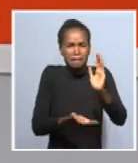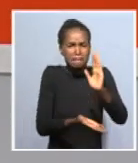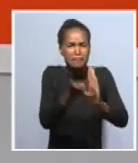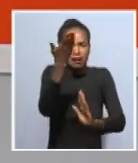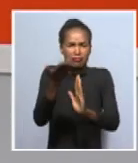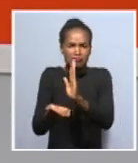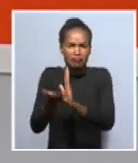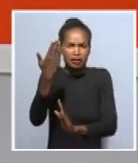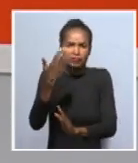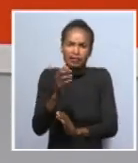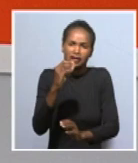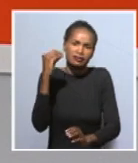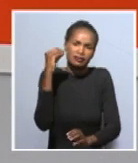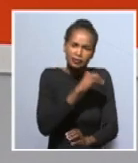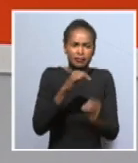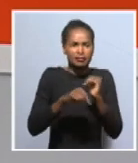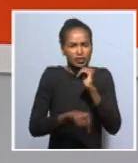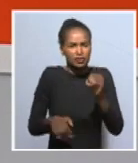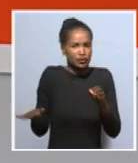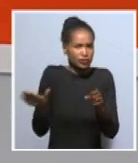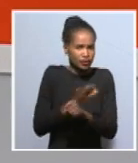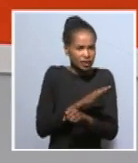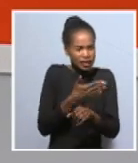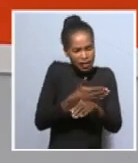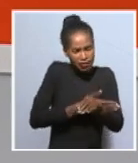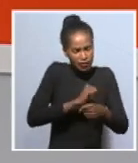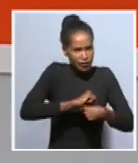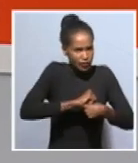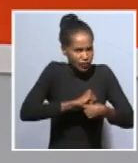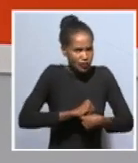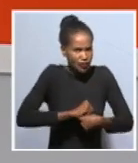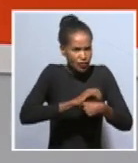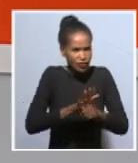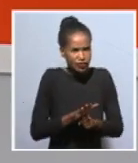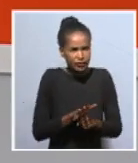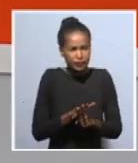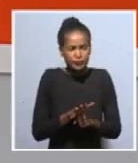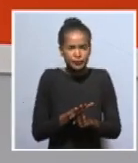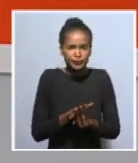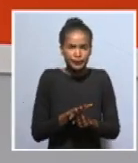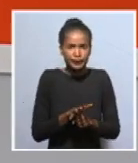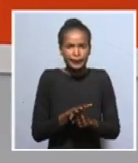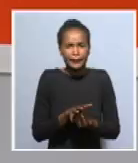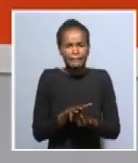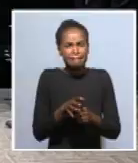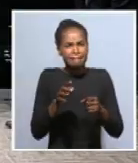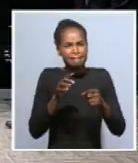back. What were the challenges experienced before the advent of COVID-19 in honoring these core